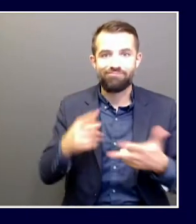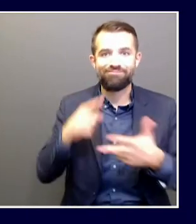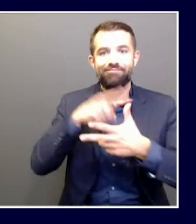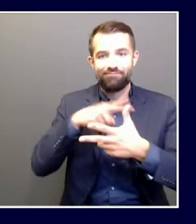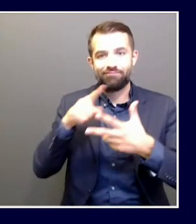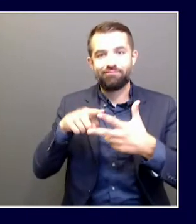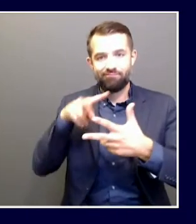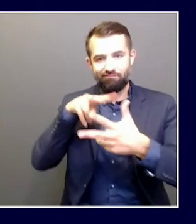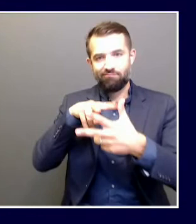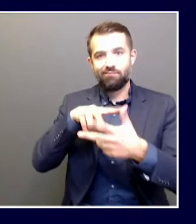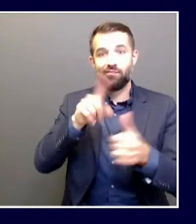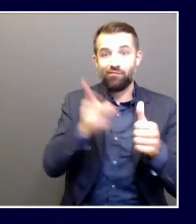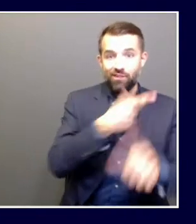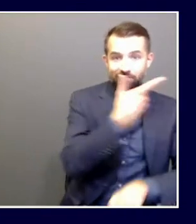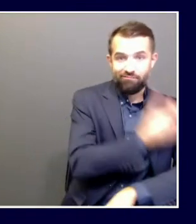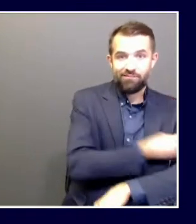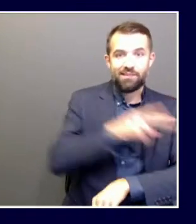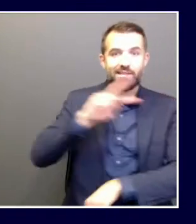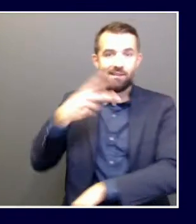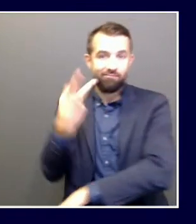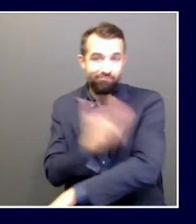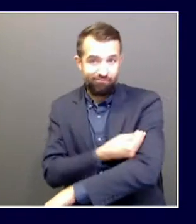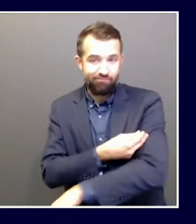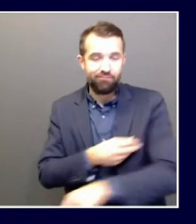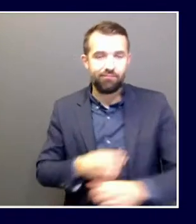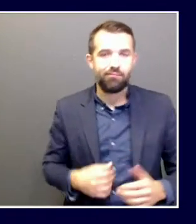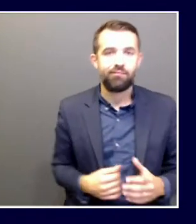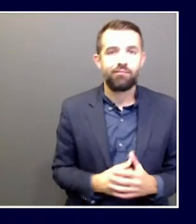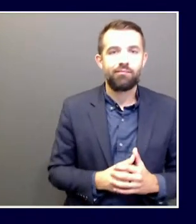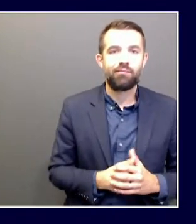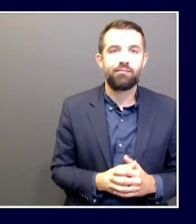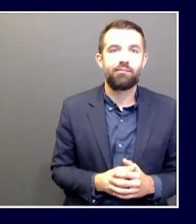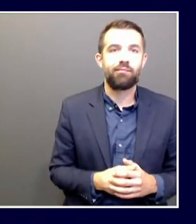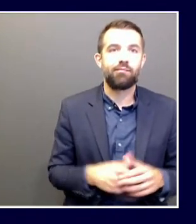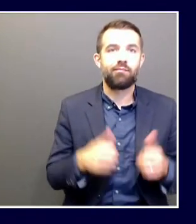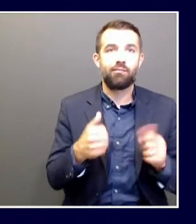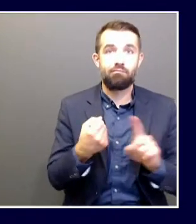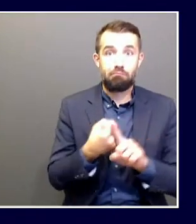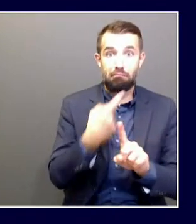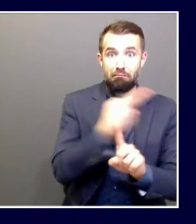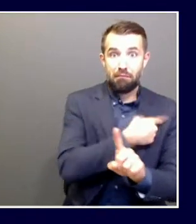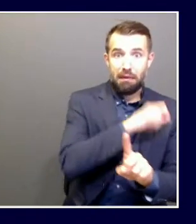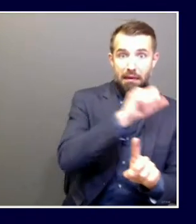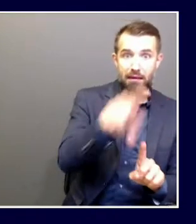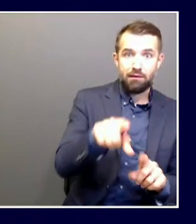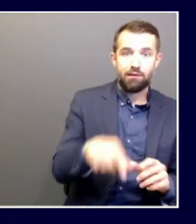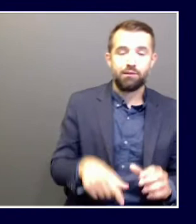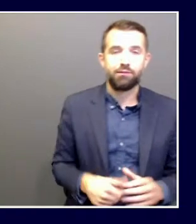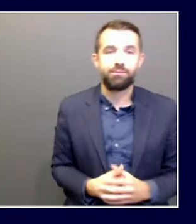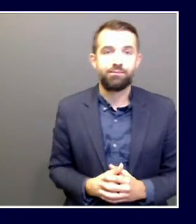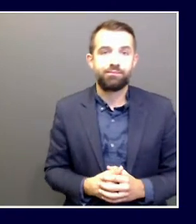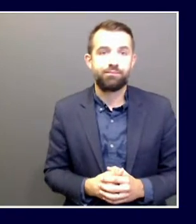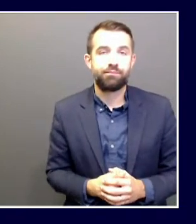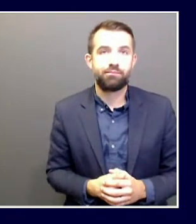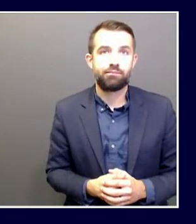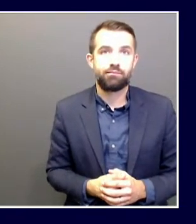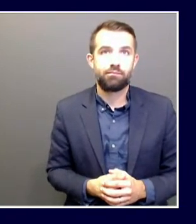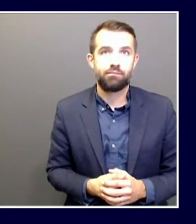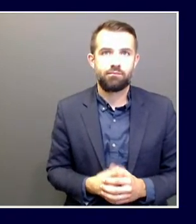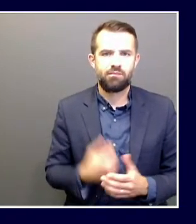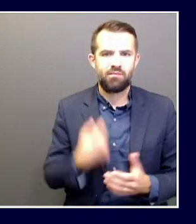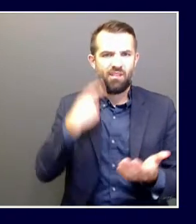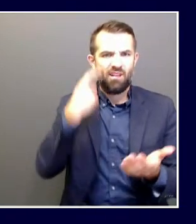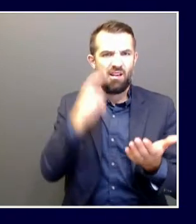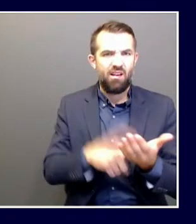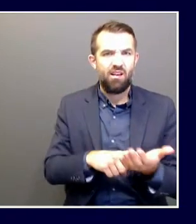Thank you. And sort of unrelated, there have been a lot of or more reported cases of RSV